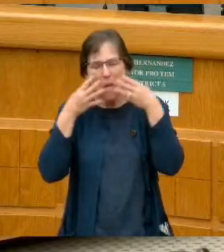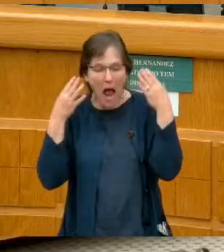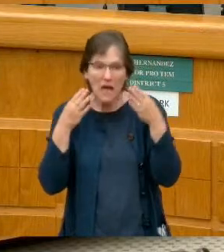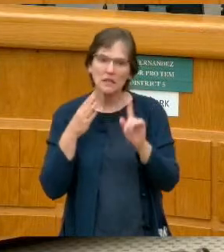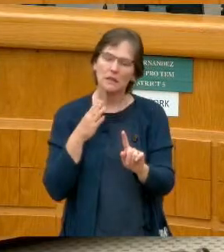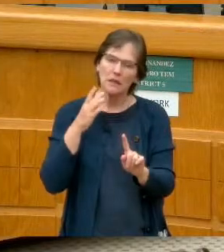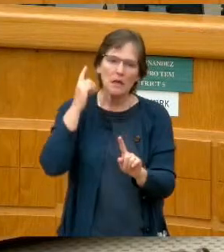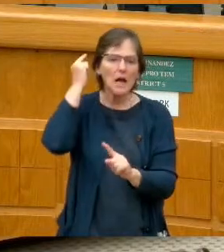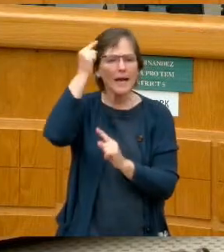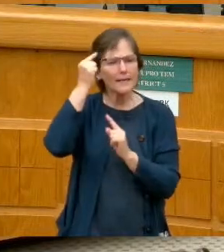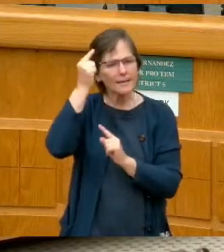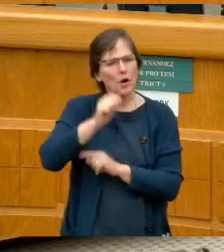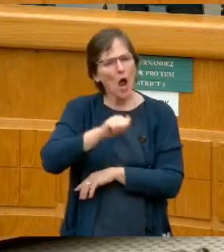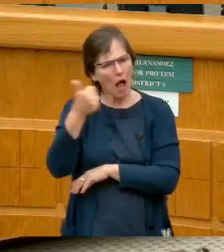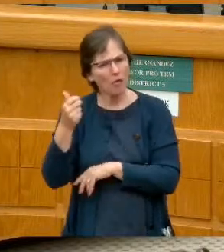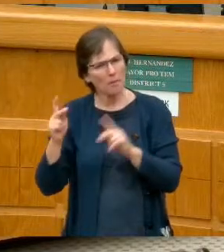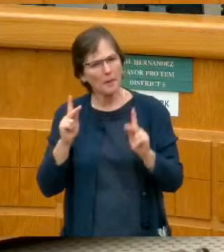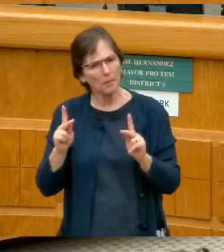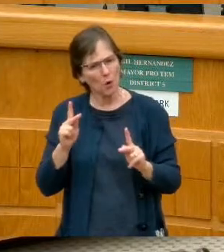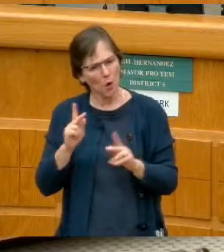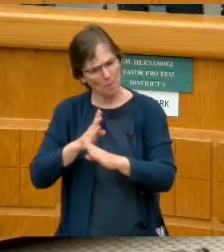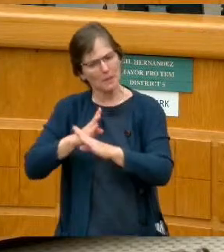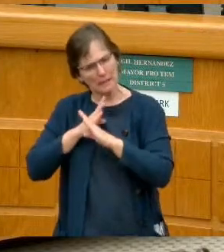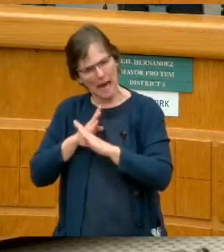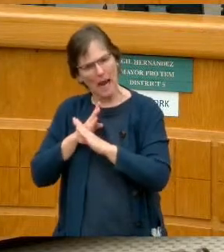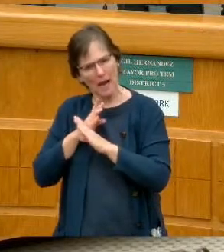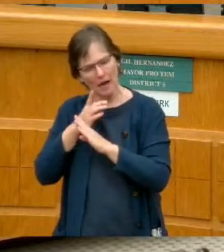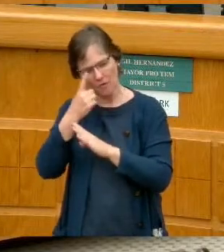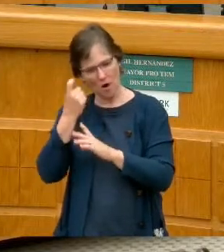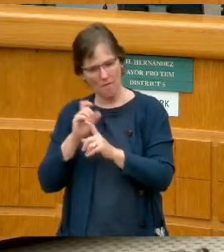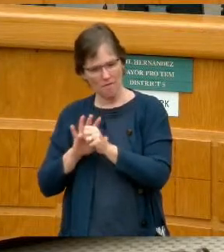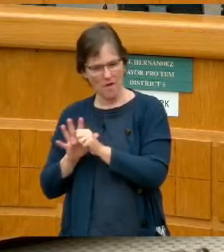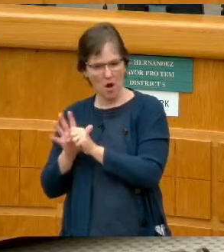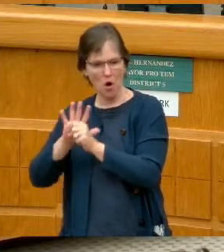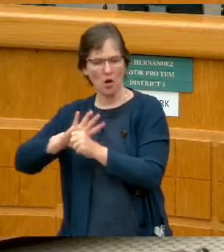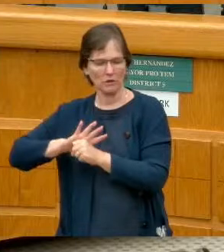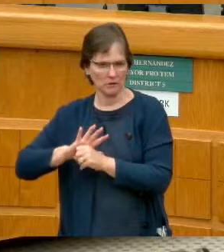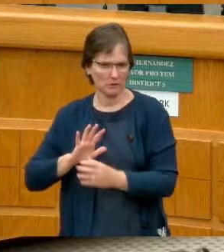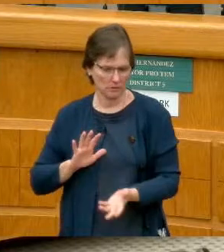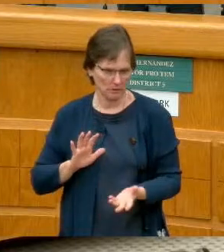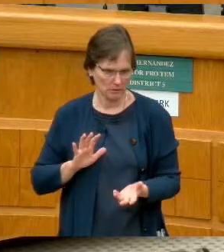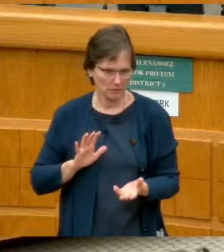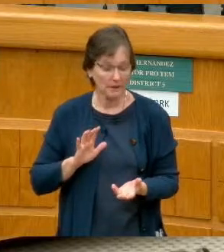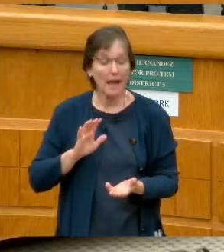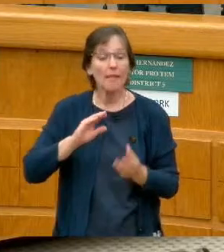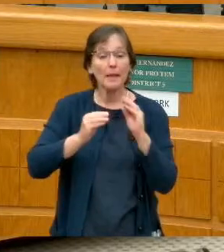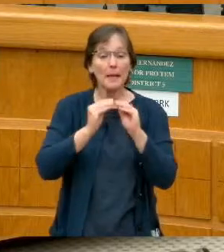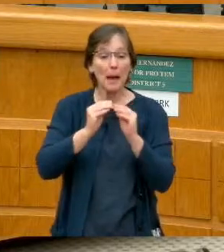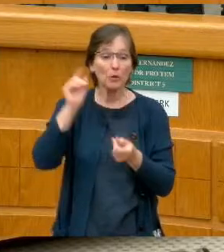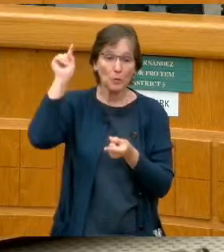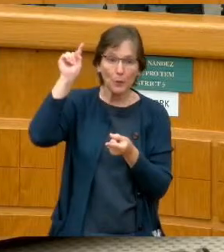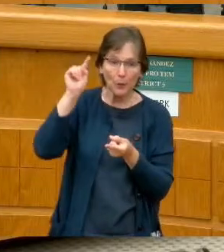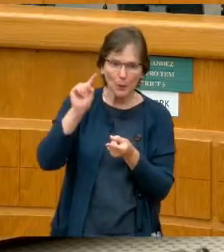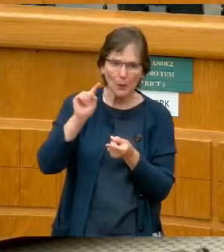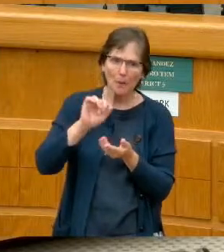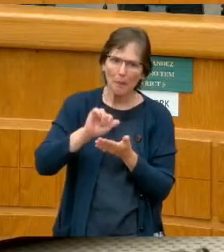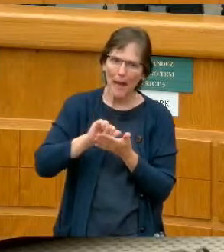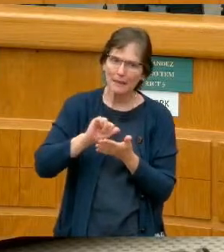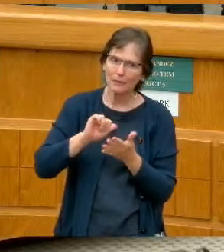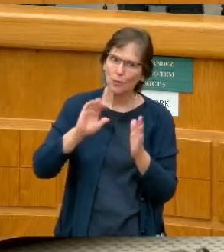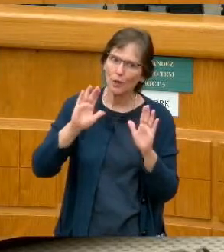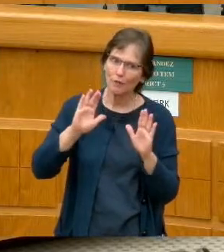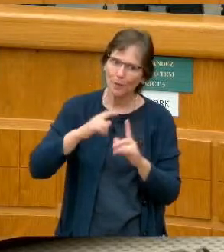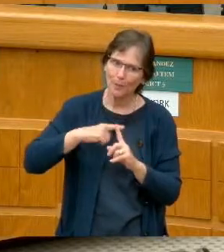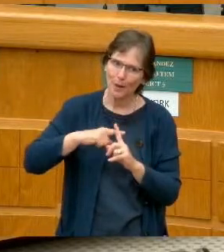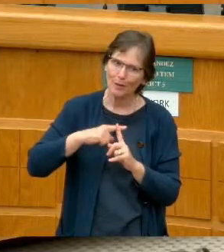I think our numbers are coming down, and that's a good sign, and hopefully that we'll